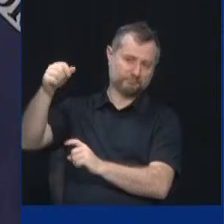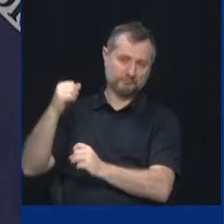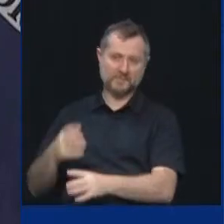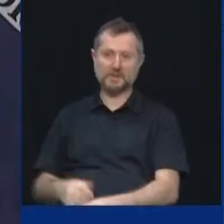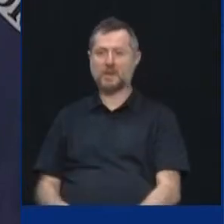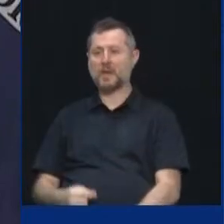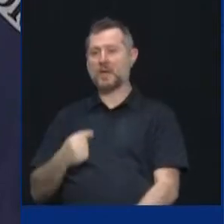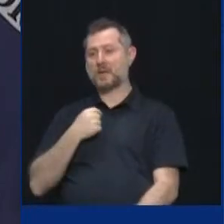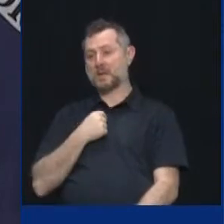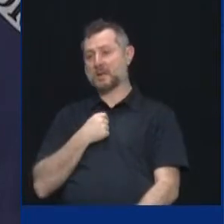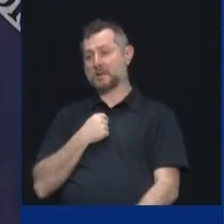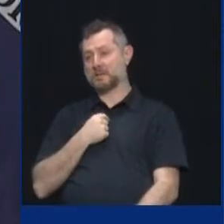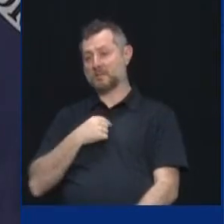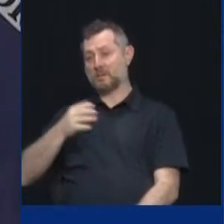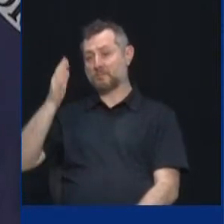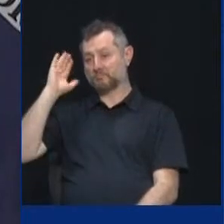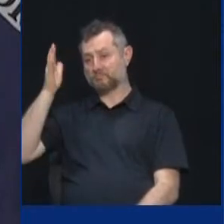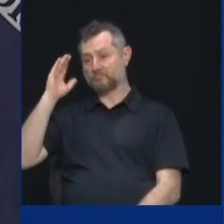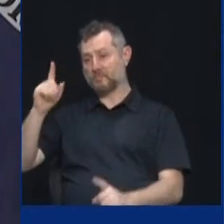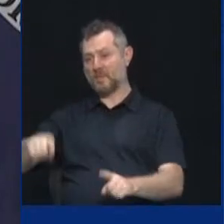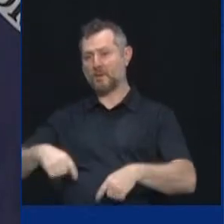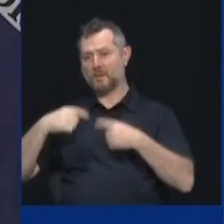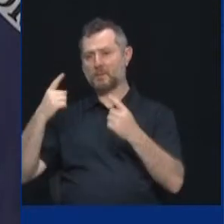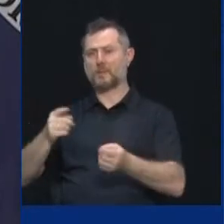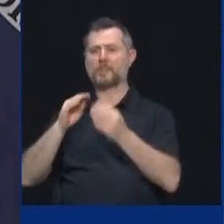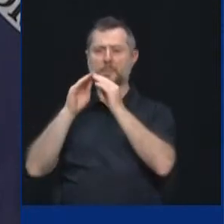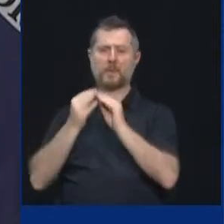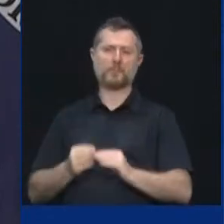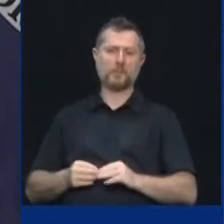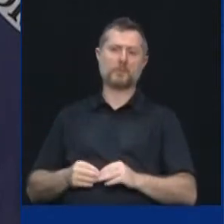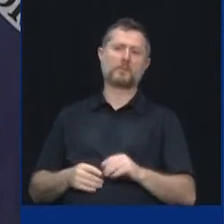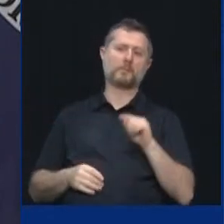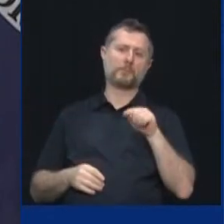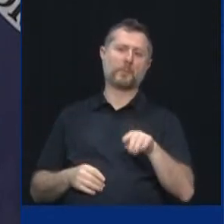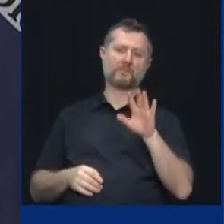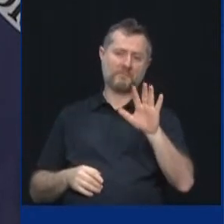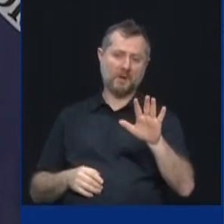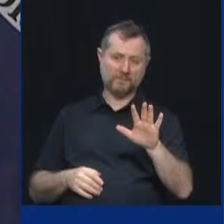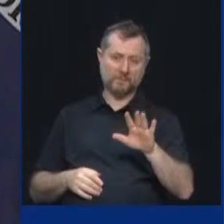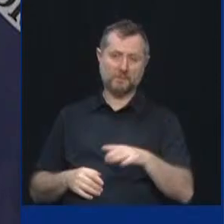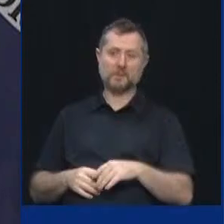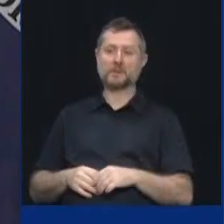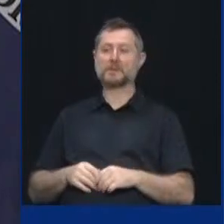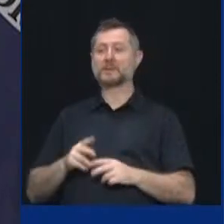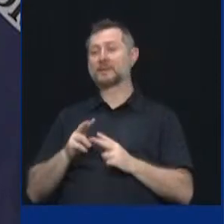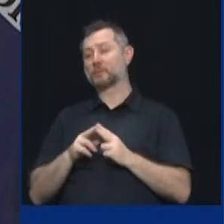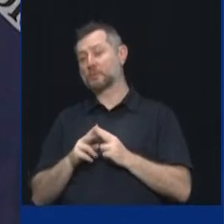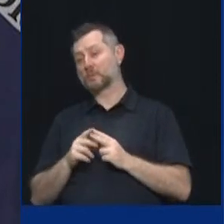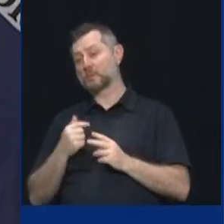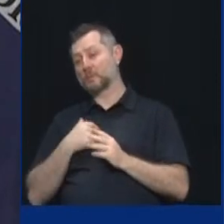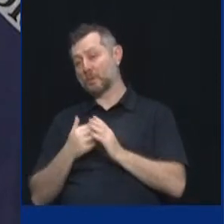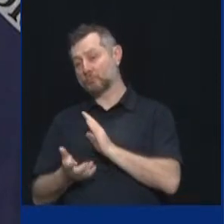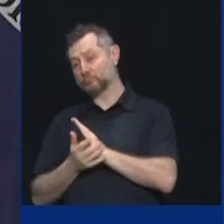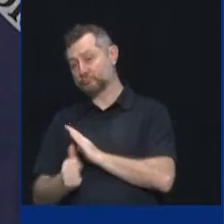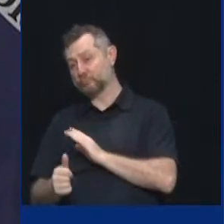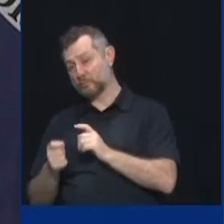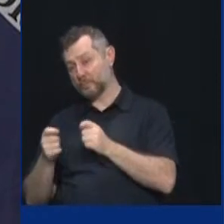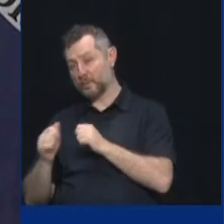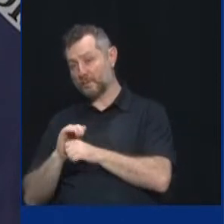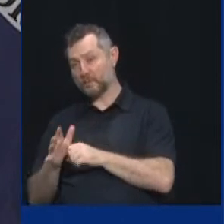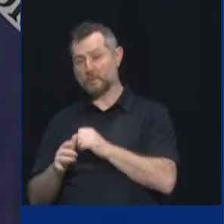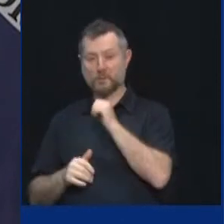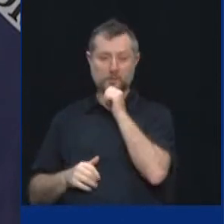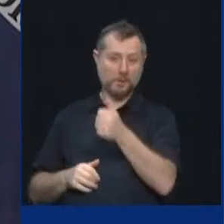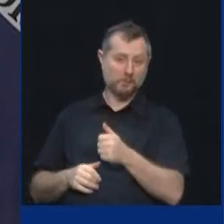give you the numbers on COVID. I say it's 0.5. Either I'm doing well in my COVID management or I'm not doing well. It's